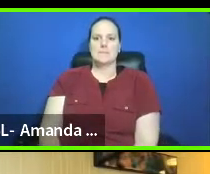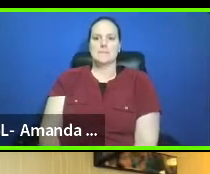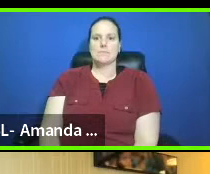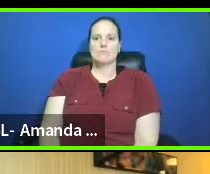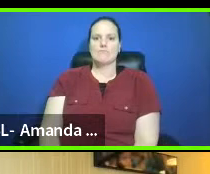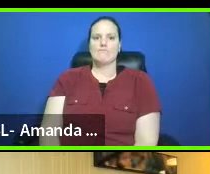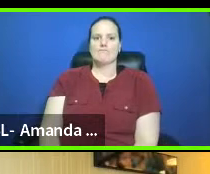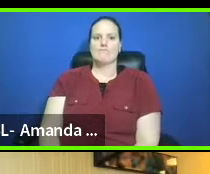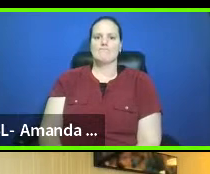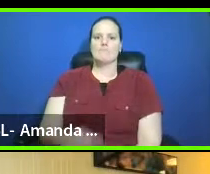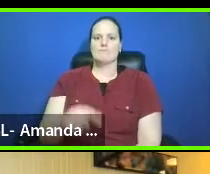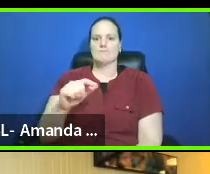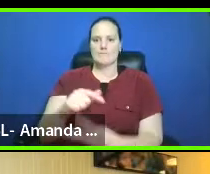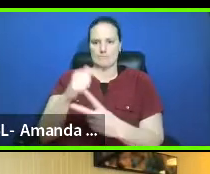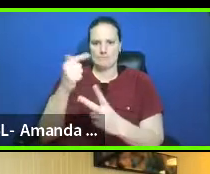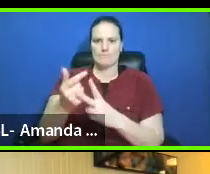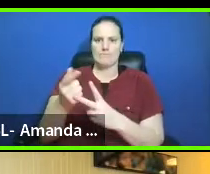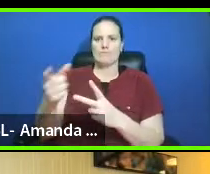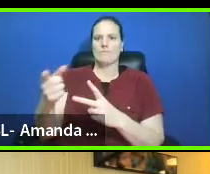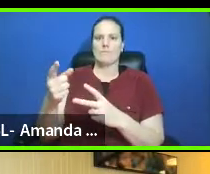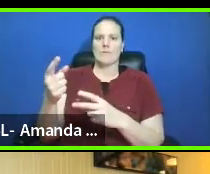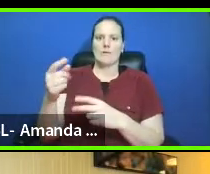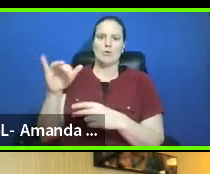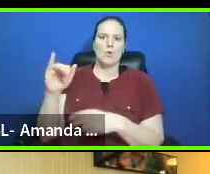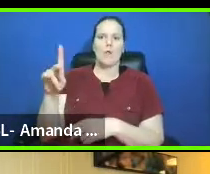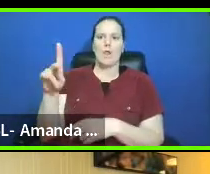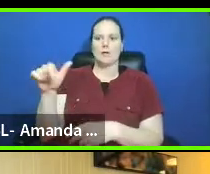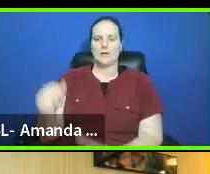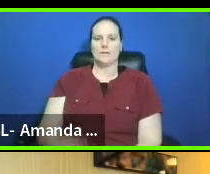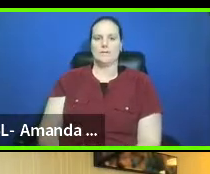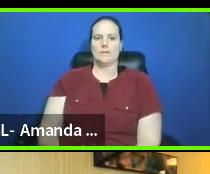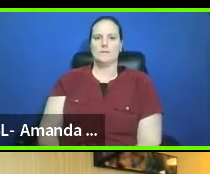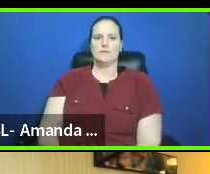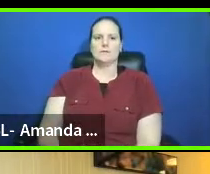You want to pass it on to someone? Yeah, I'll pass it on to Yolanda.